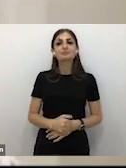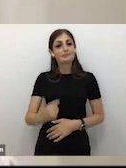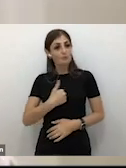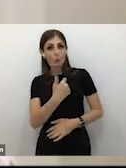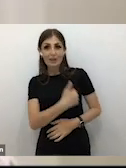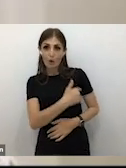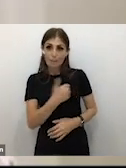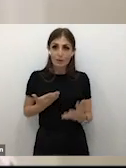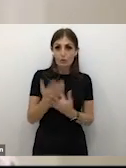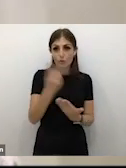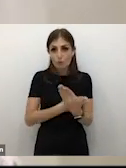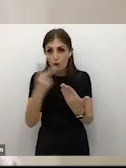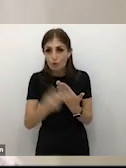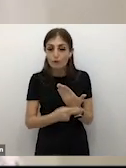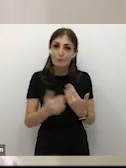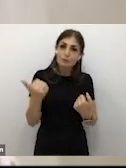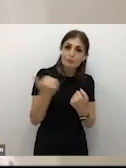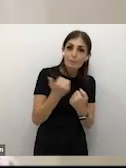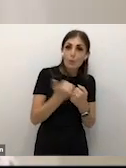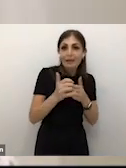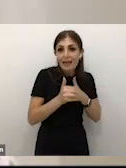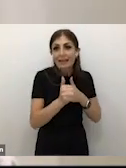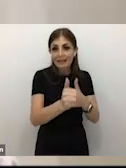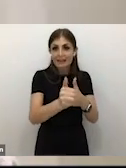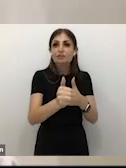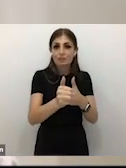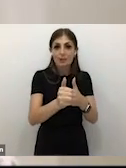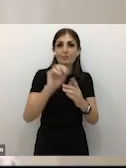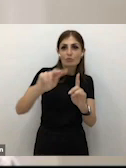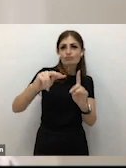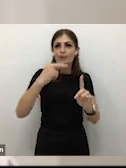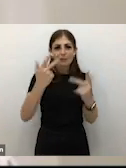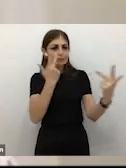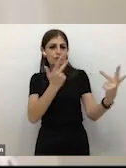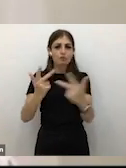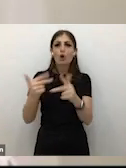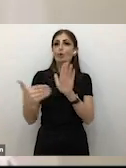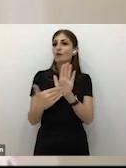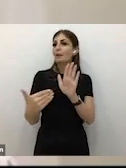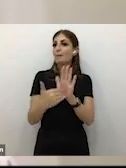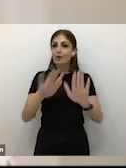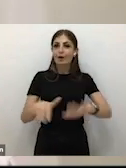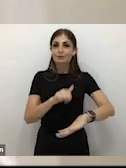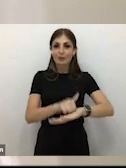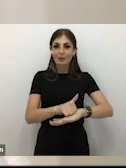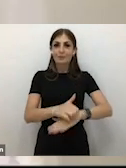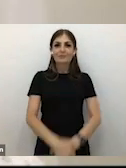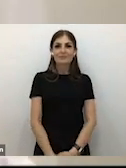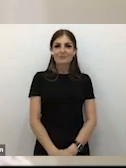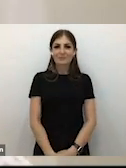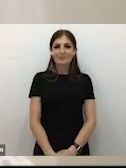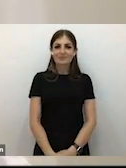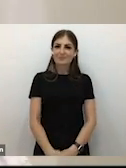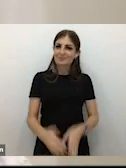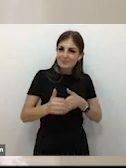this program to supporting leadership in our sector that is reflective of contemporary Australia.